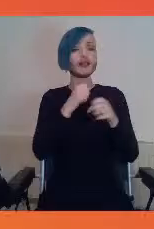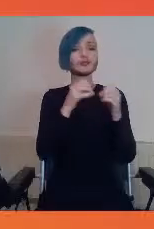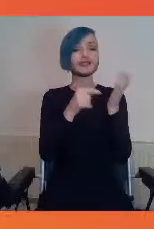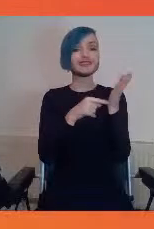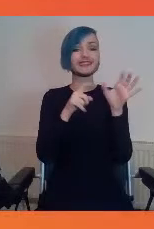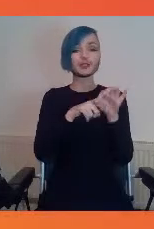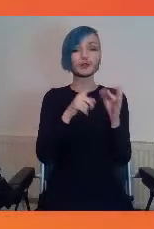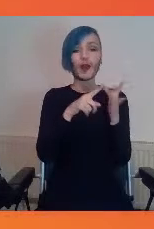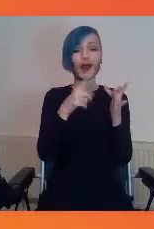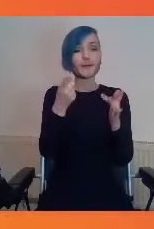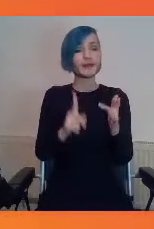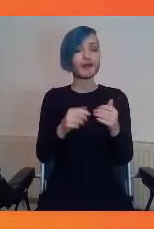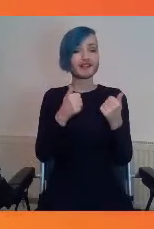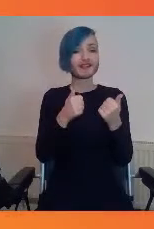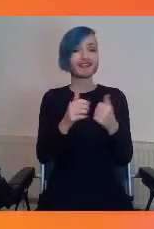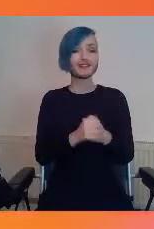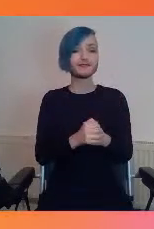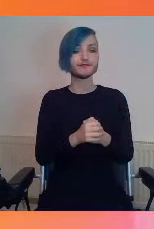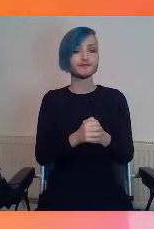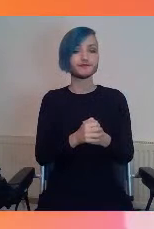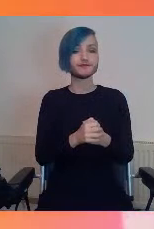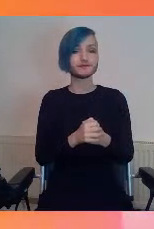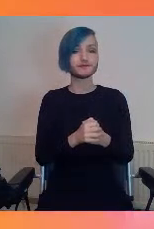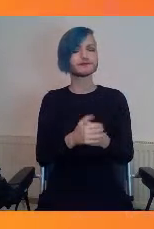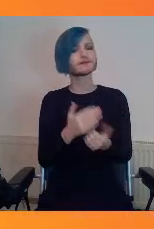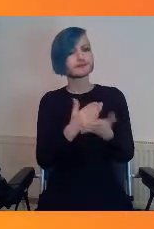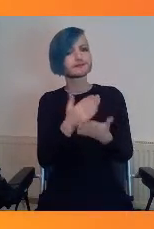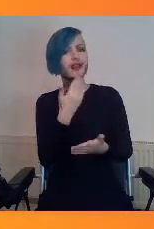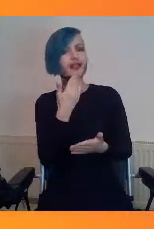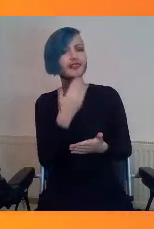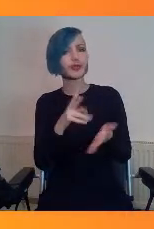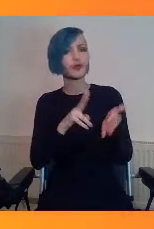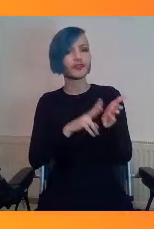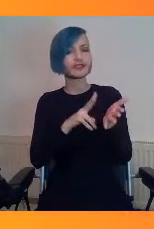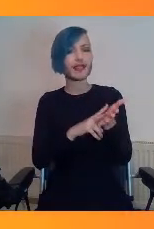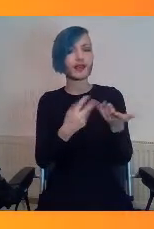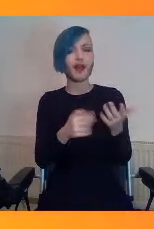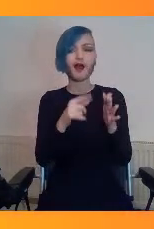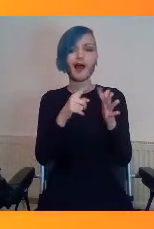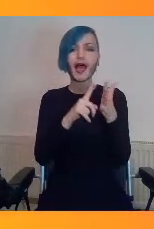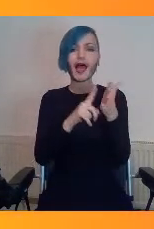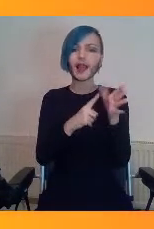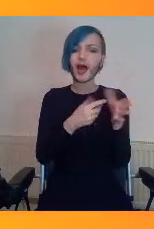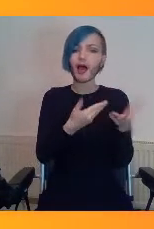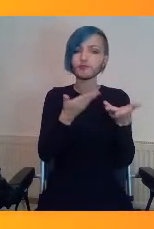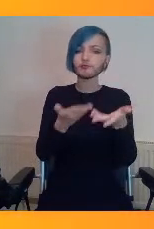Great. Thank you very much, Vitalina. And can we go over to Ella? Let's hear a bit from yourself.